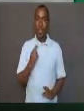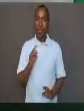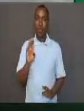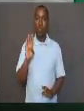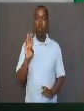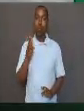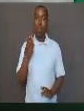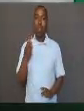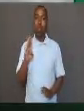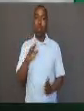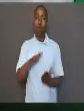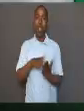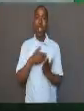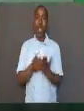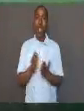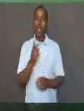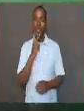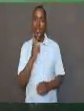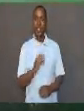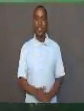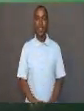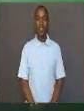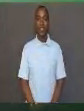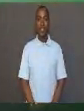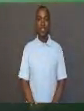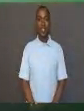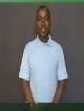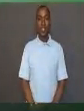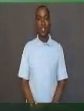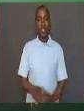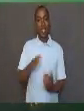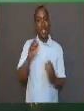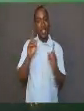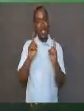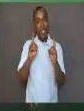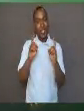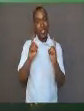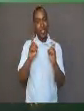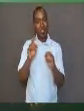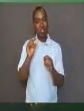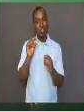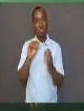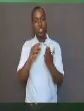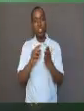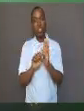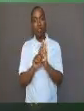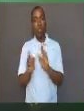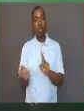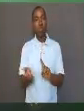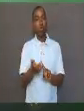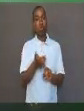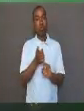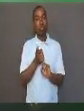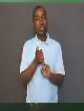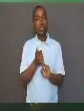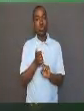color disappears. If you tested a sample of orange juice and a sample